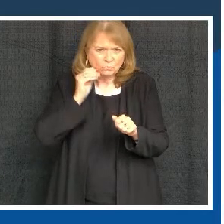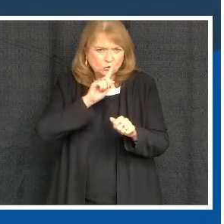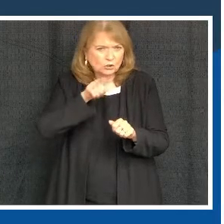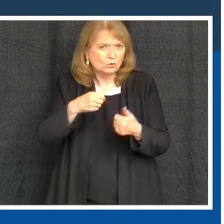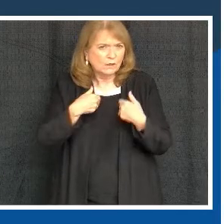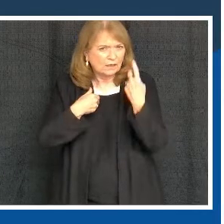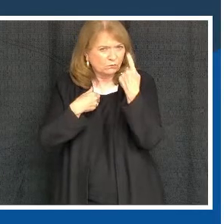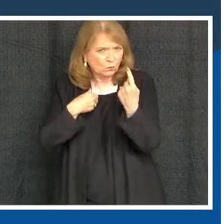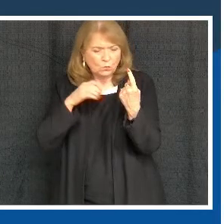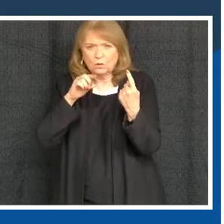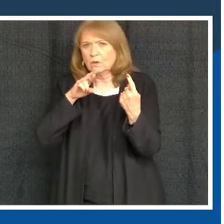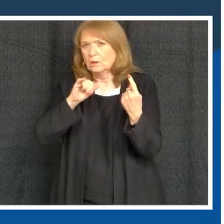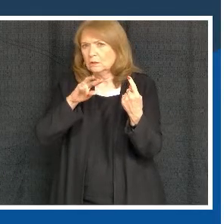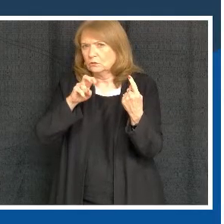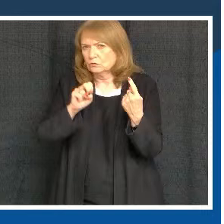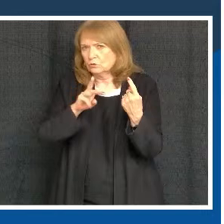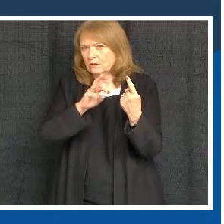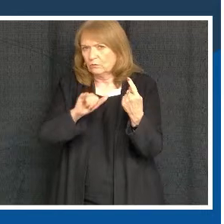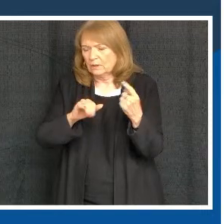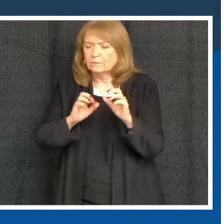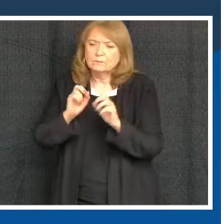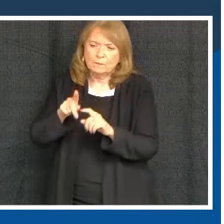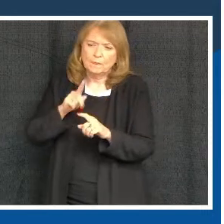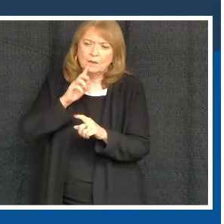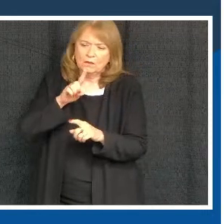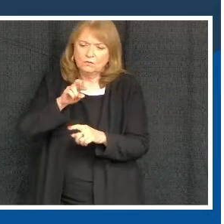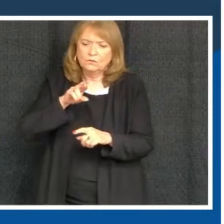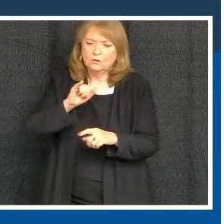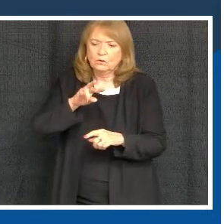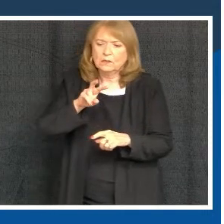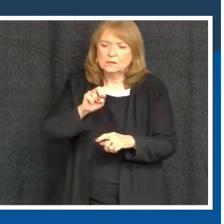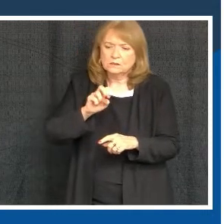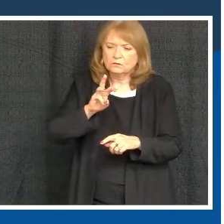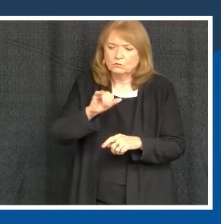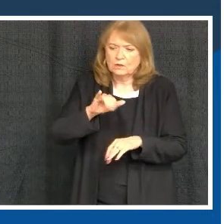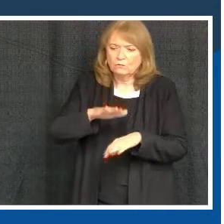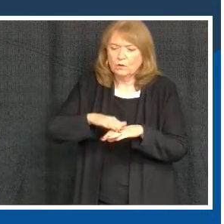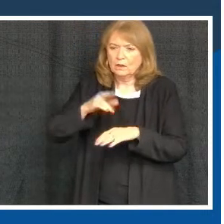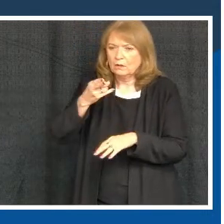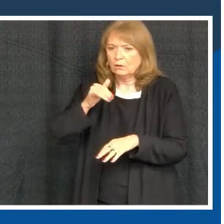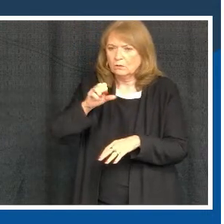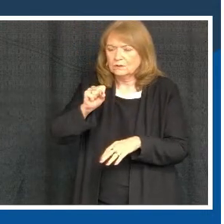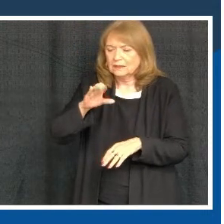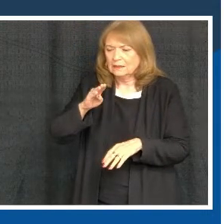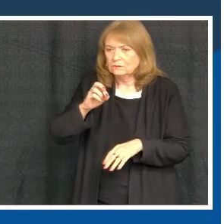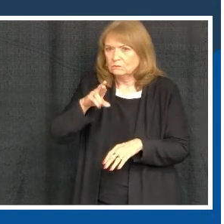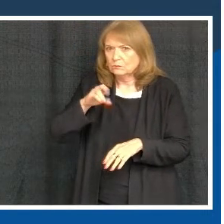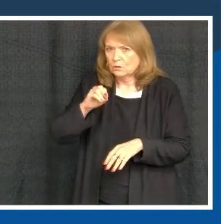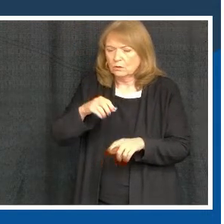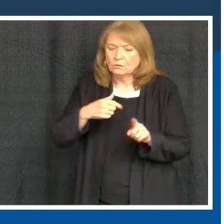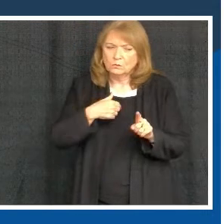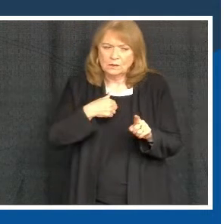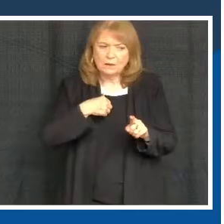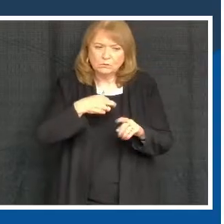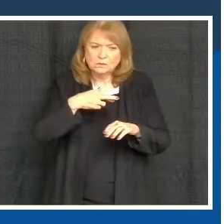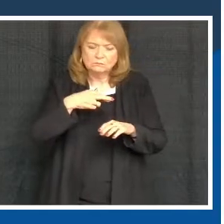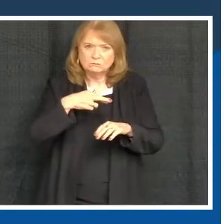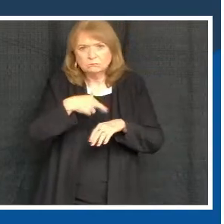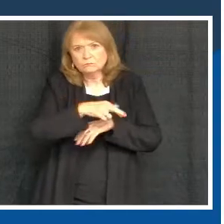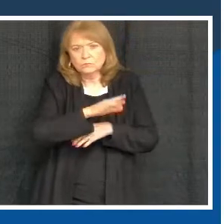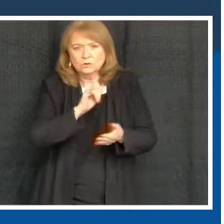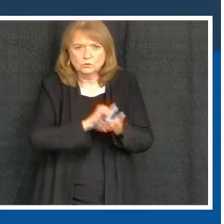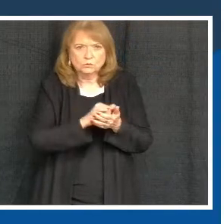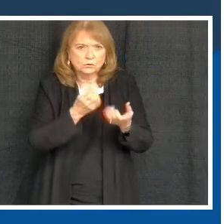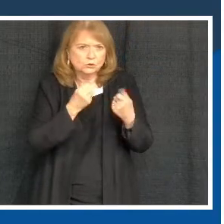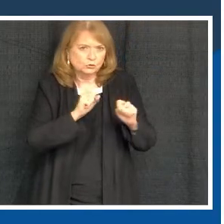out there. Okay, there is a driveway on Hillsborough Road from the previous home, so. I would defer to the street department on their Okay. interpretation.